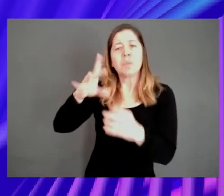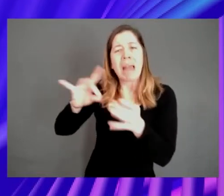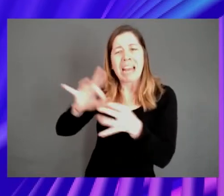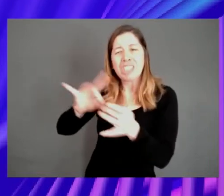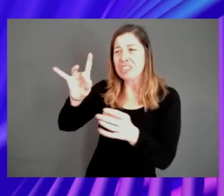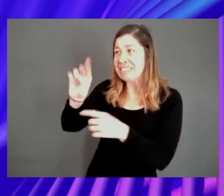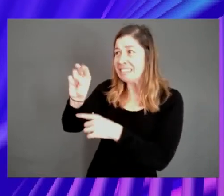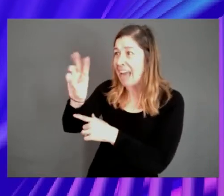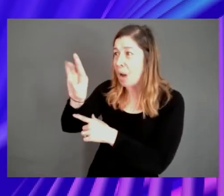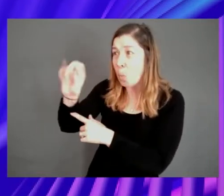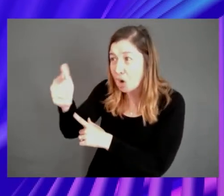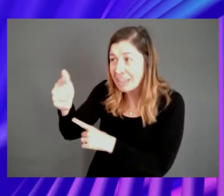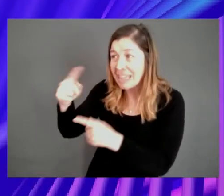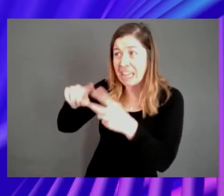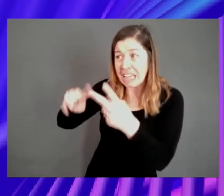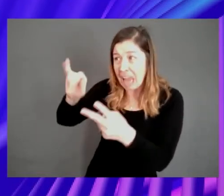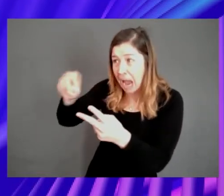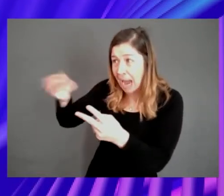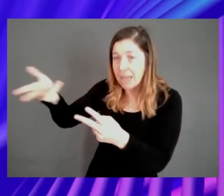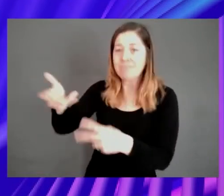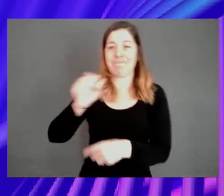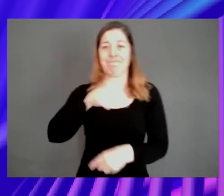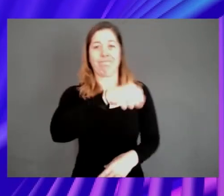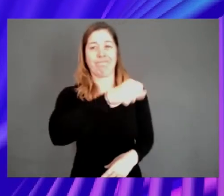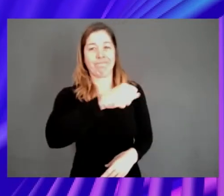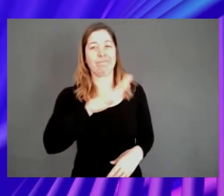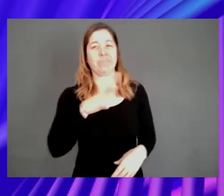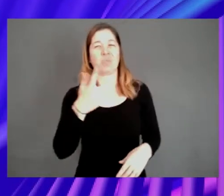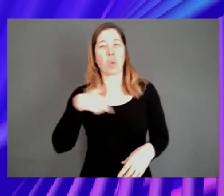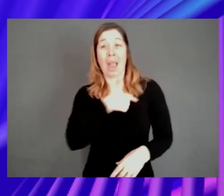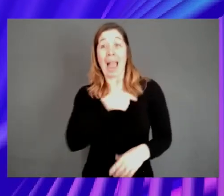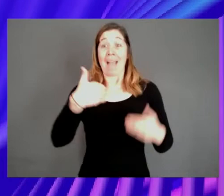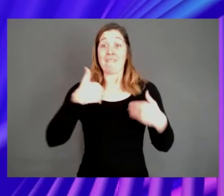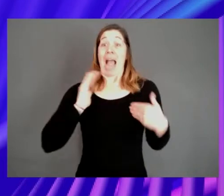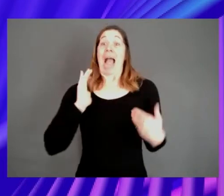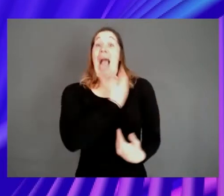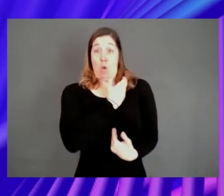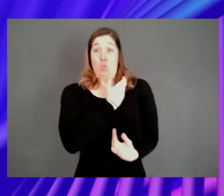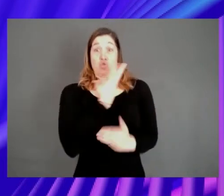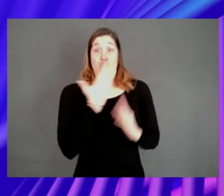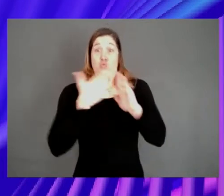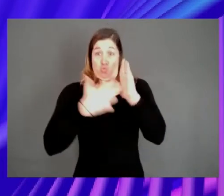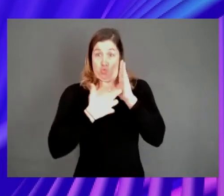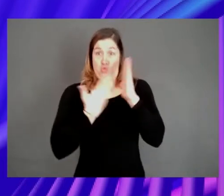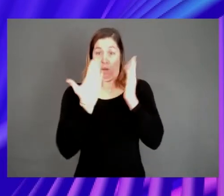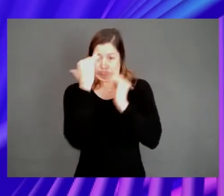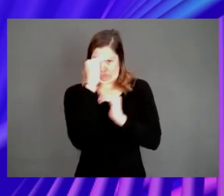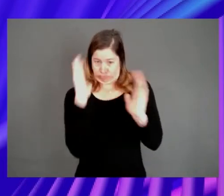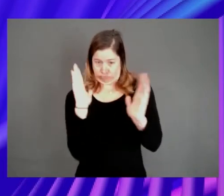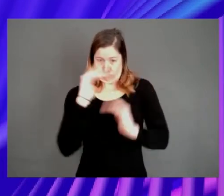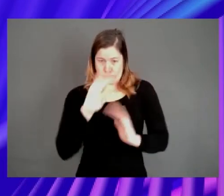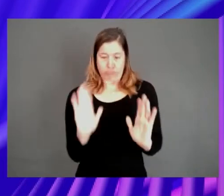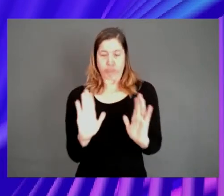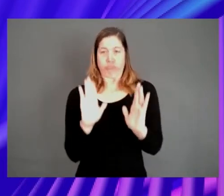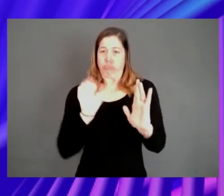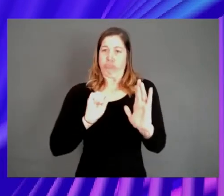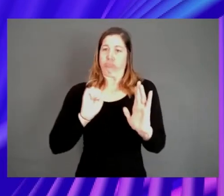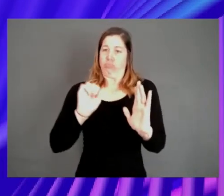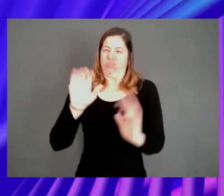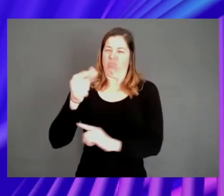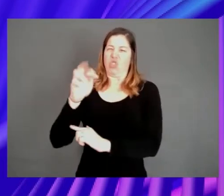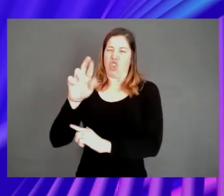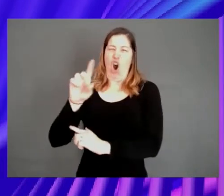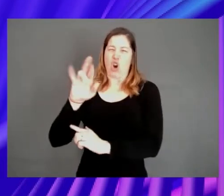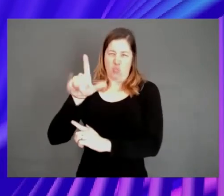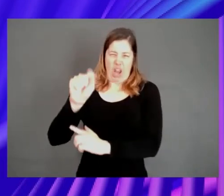So really, we've got our built-in guardrails, but anything that you can build with CloudFormation or Terraform could be applied to your environment